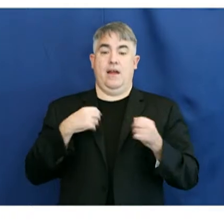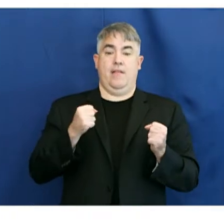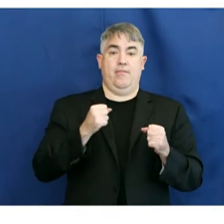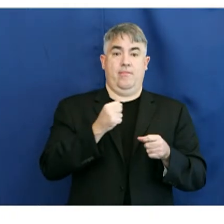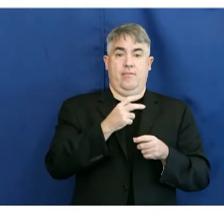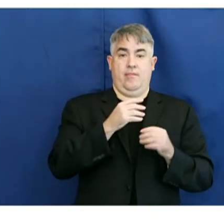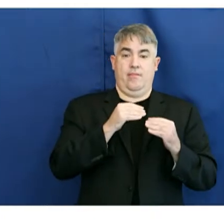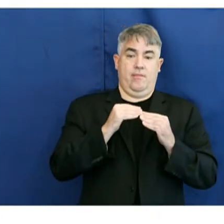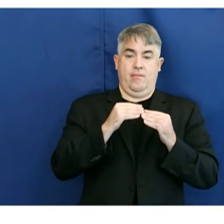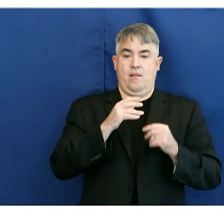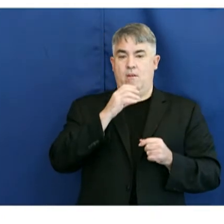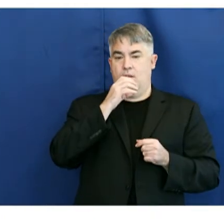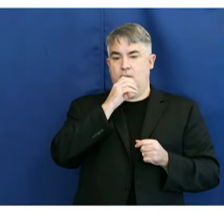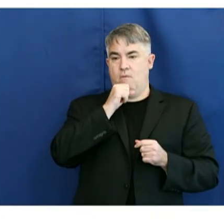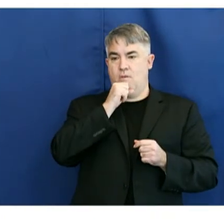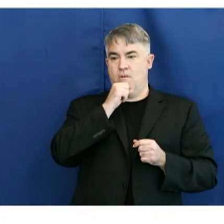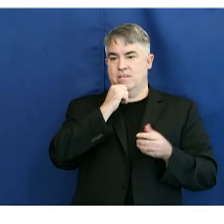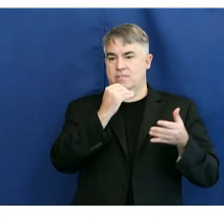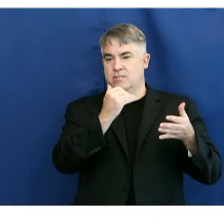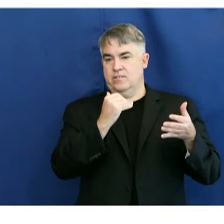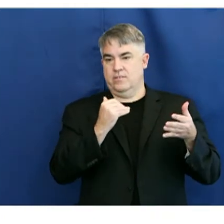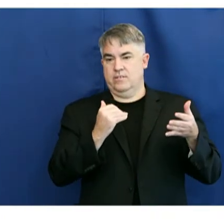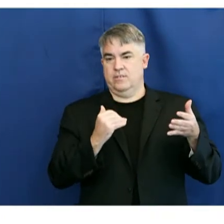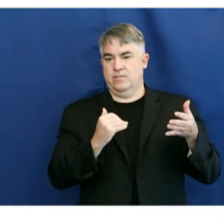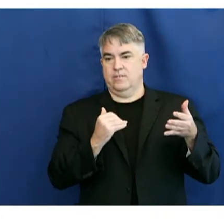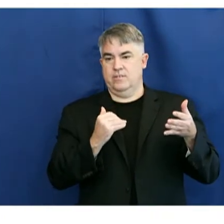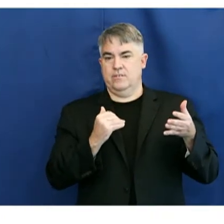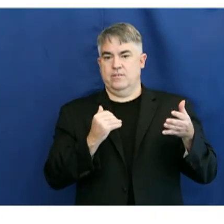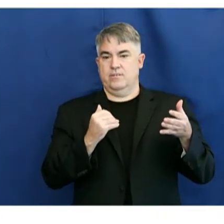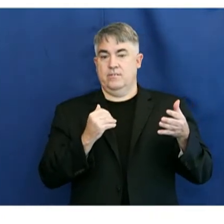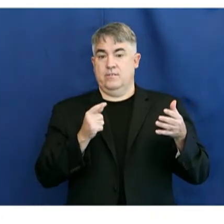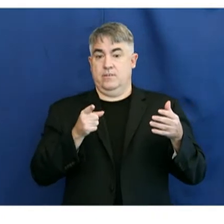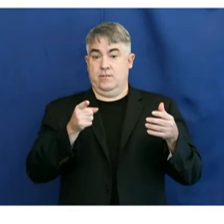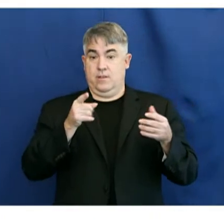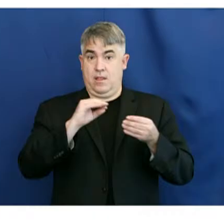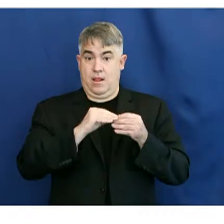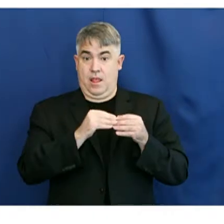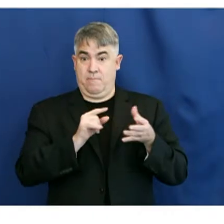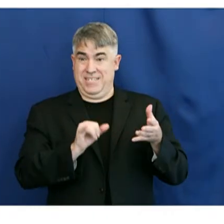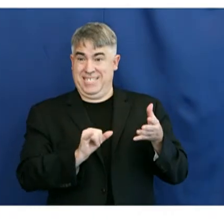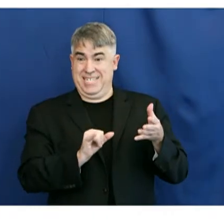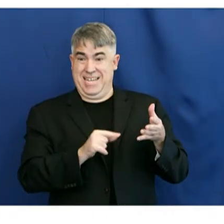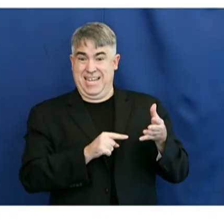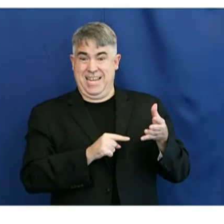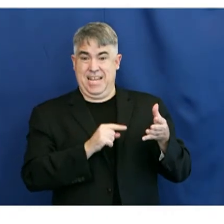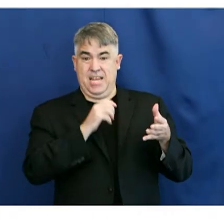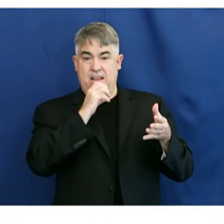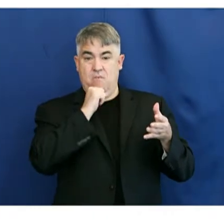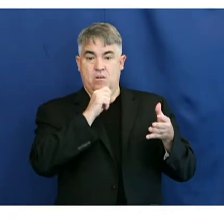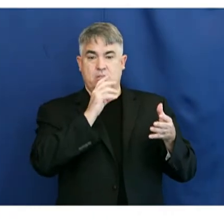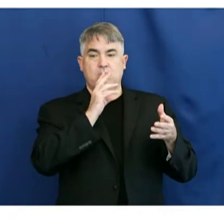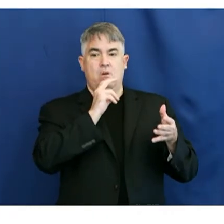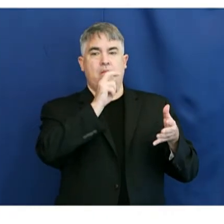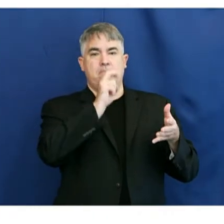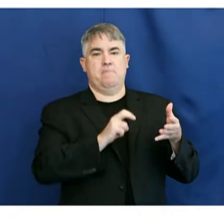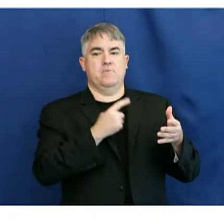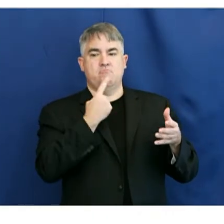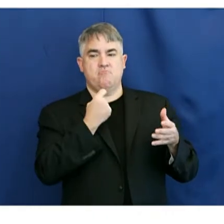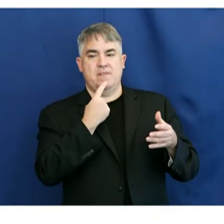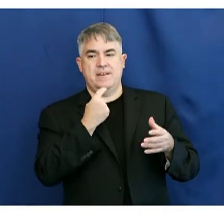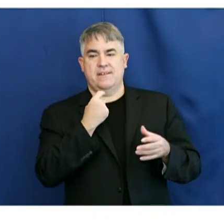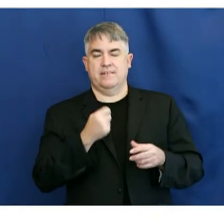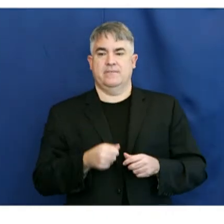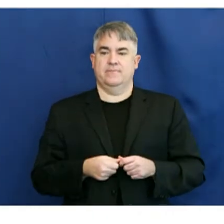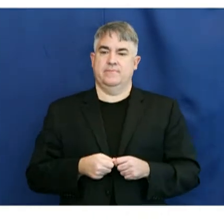if we don't hit the trigger for higher case rates, if those don't change, we would have the ability to descend into the red tier next week. And I just want to point out that